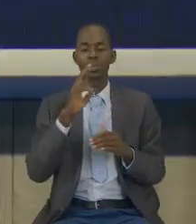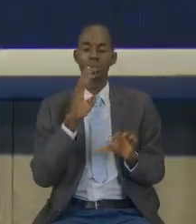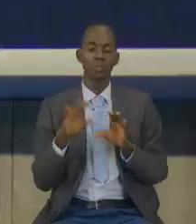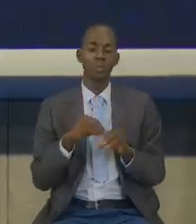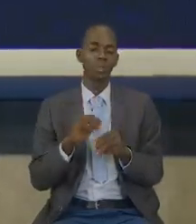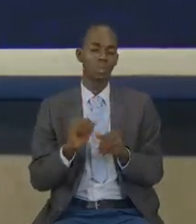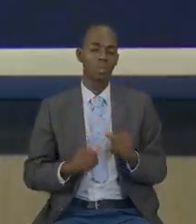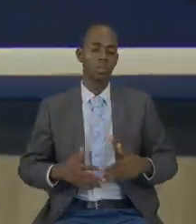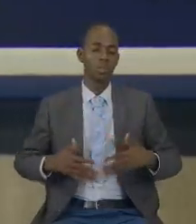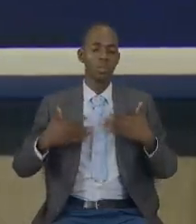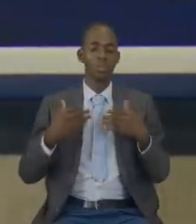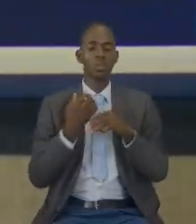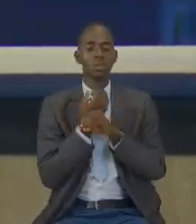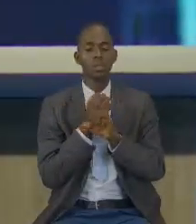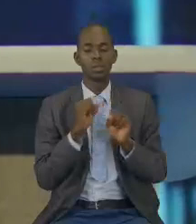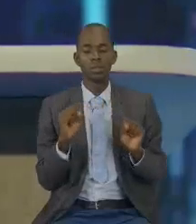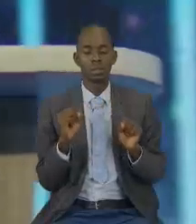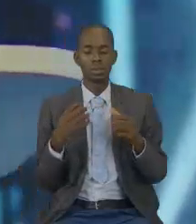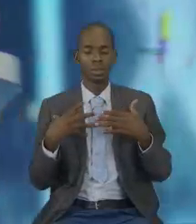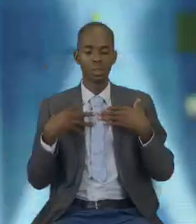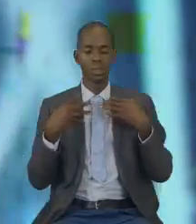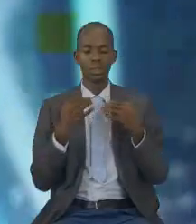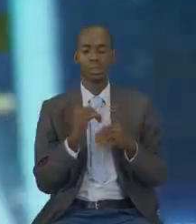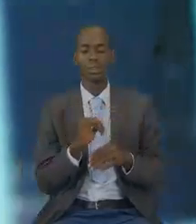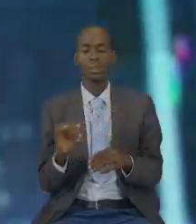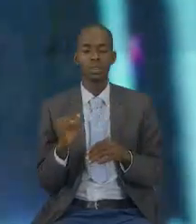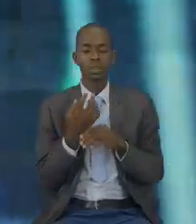life. Salvation, healing,